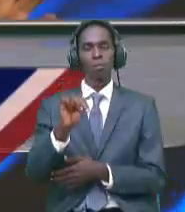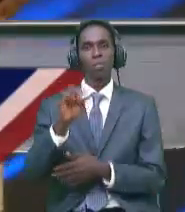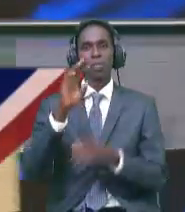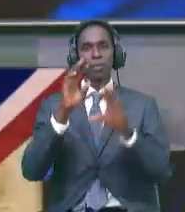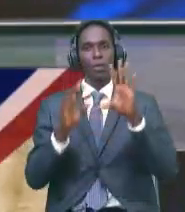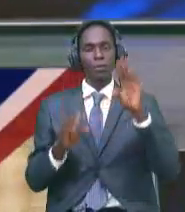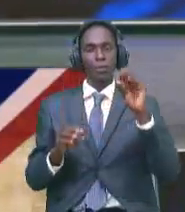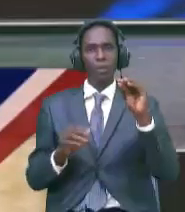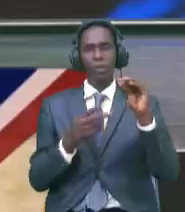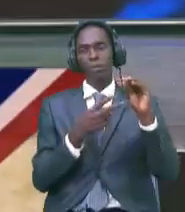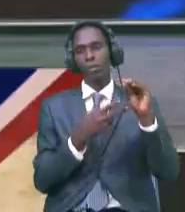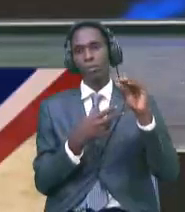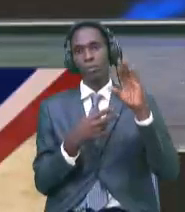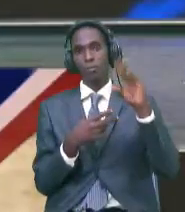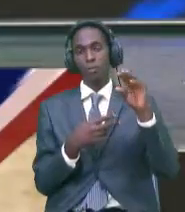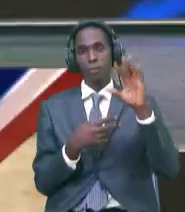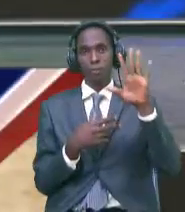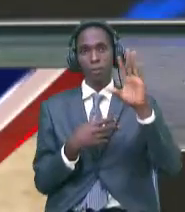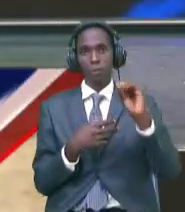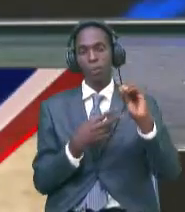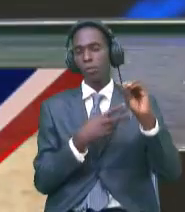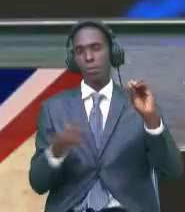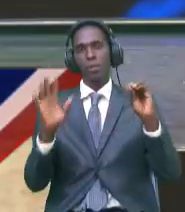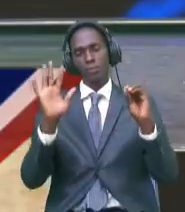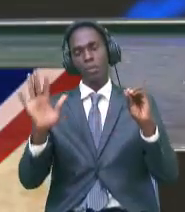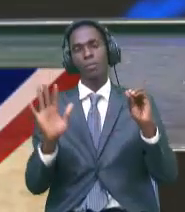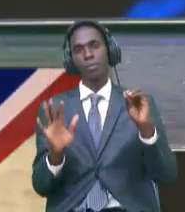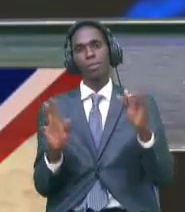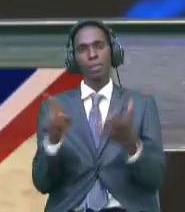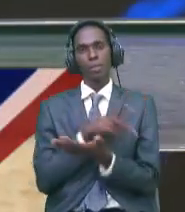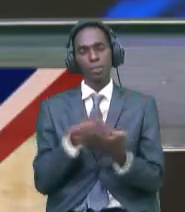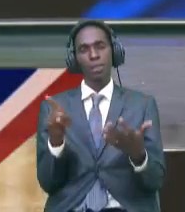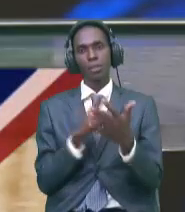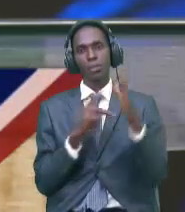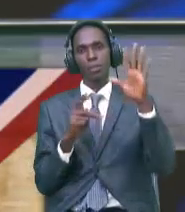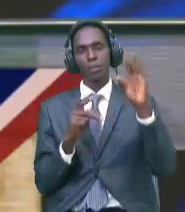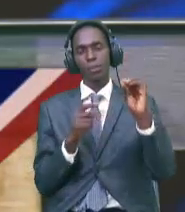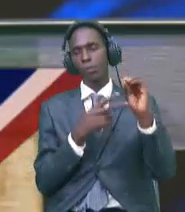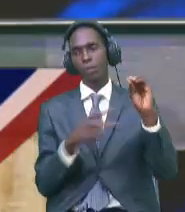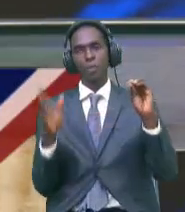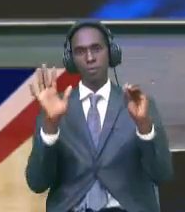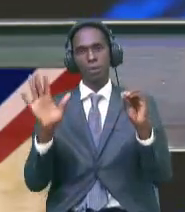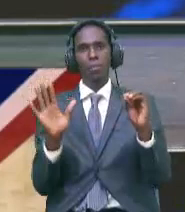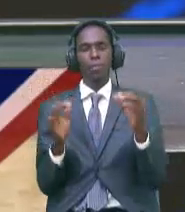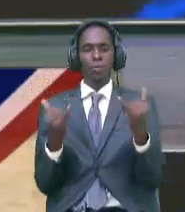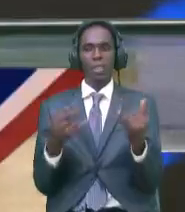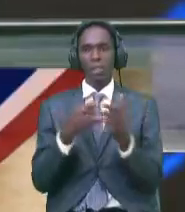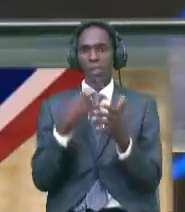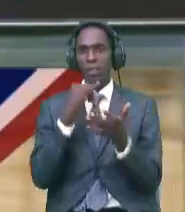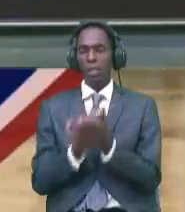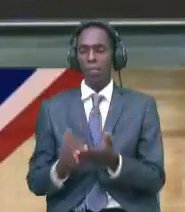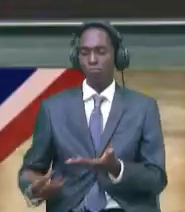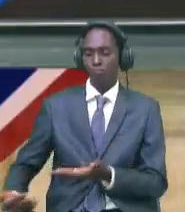my saints. They are the saints of God. We're the children of God. We've made covenant with the Lord.